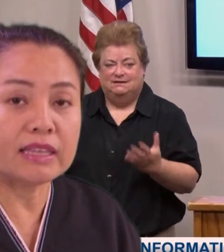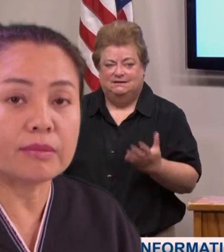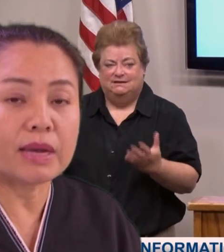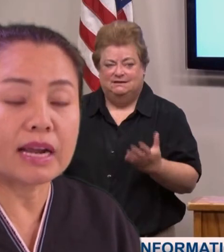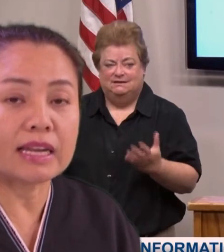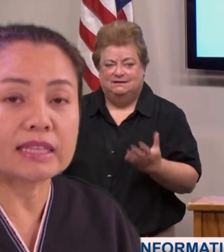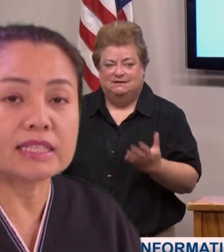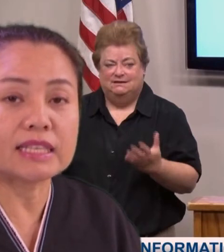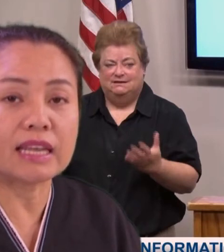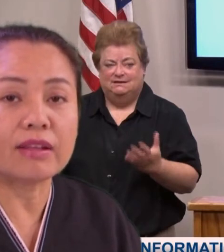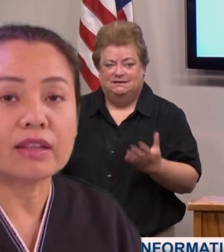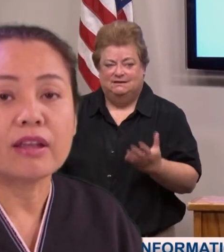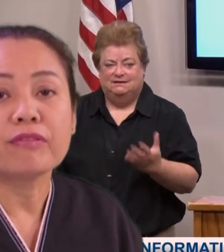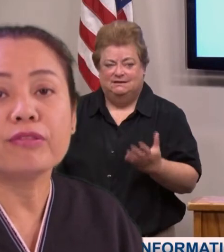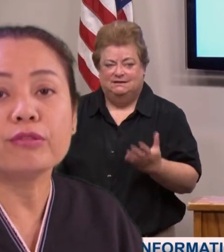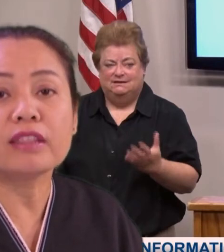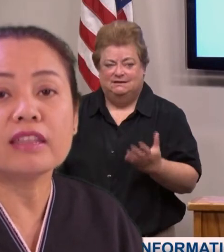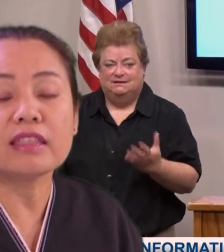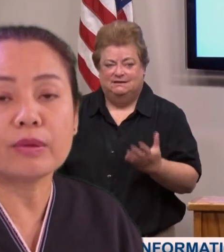department.